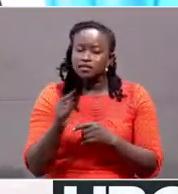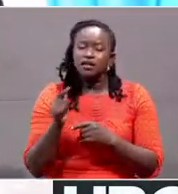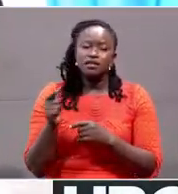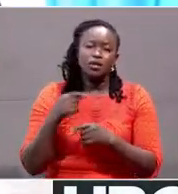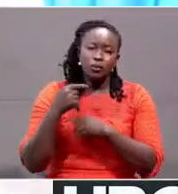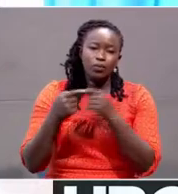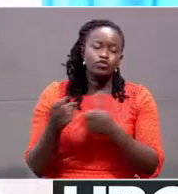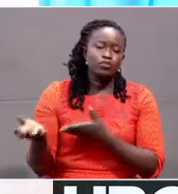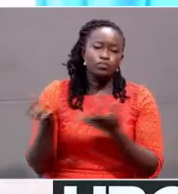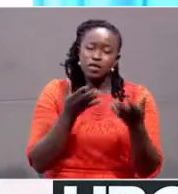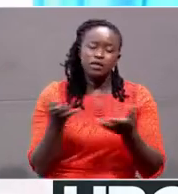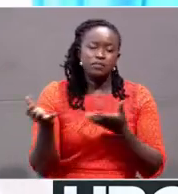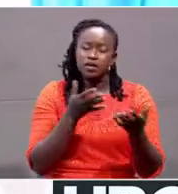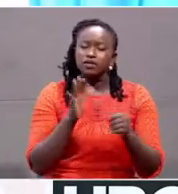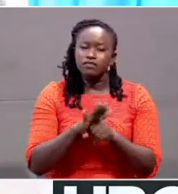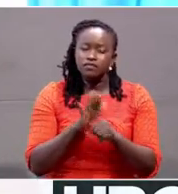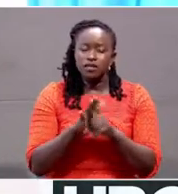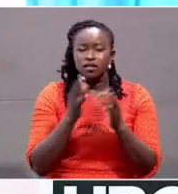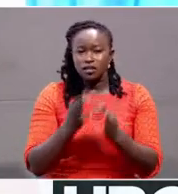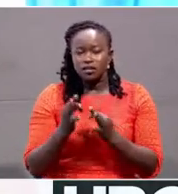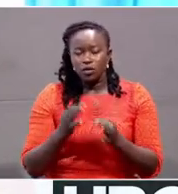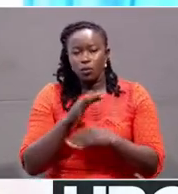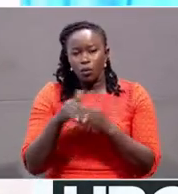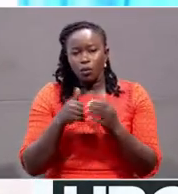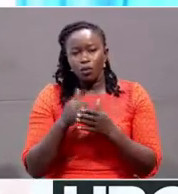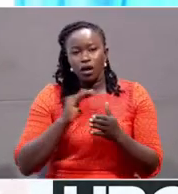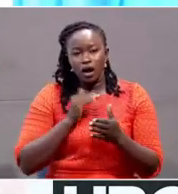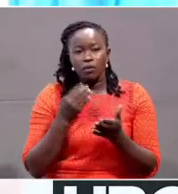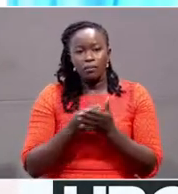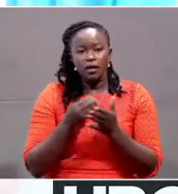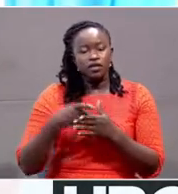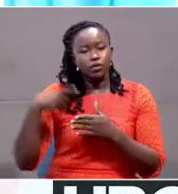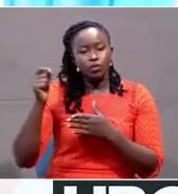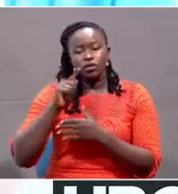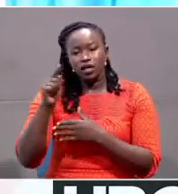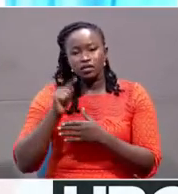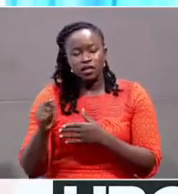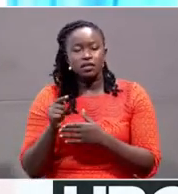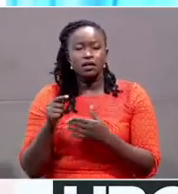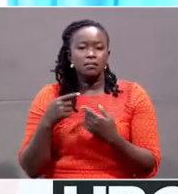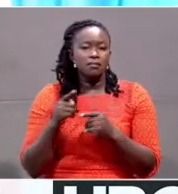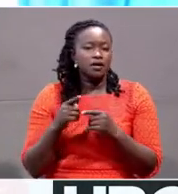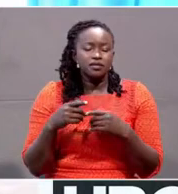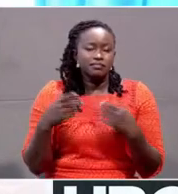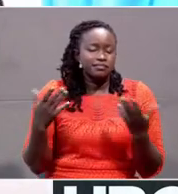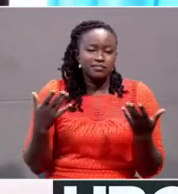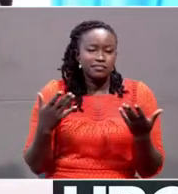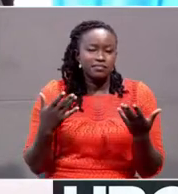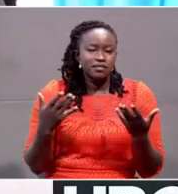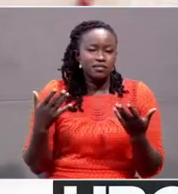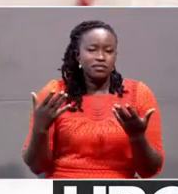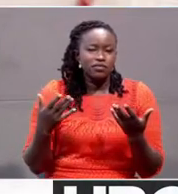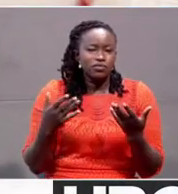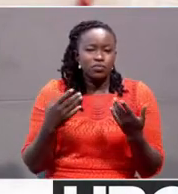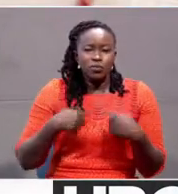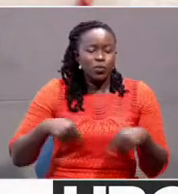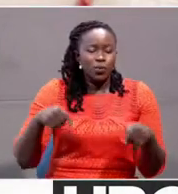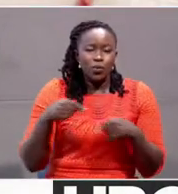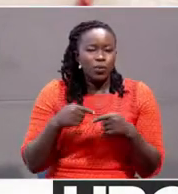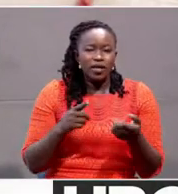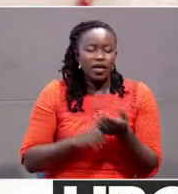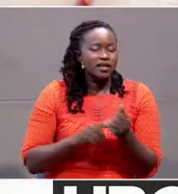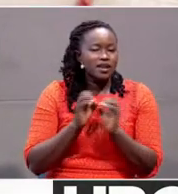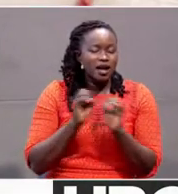selling to them. So all our money is going to Tanzania, and nothing is coming inside. So we're going to address that. It